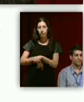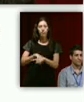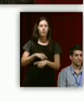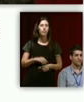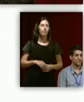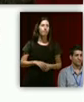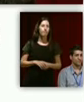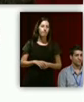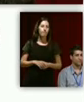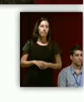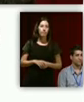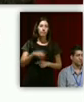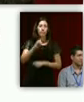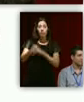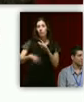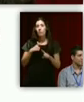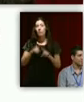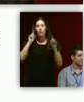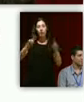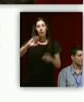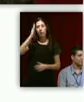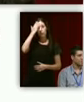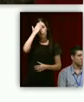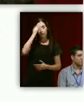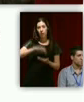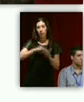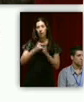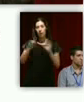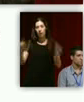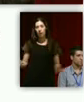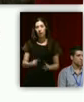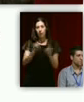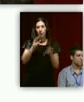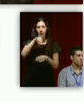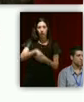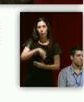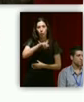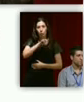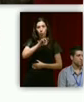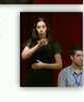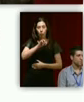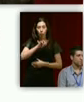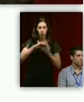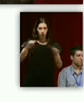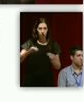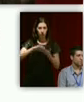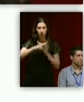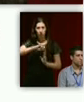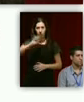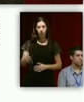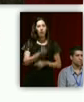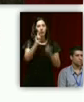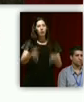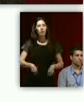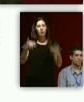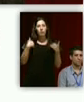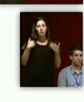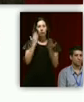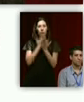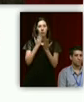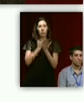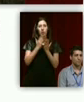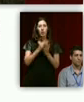of Catalonia, and he is the chair of electronic engineering in the UPC University, and he